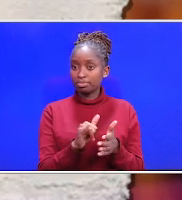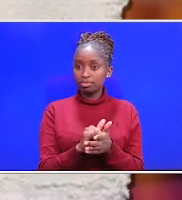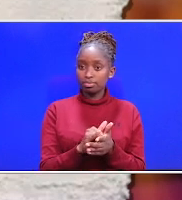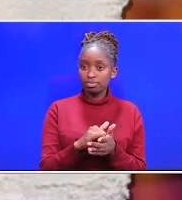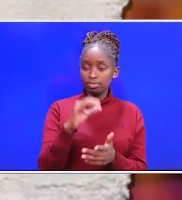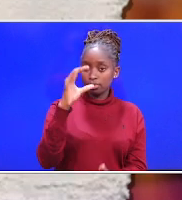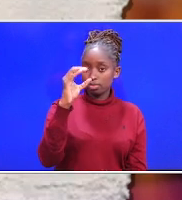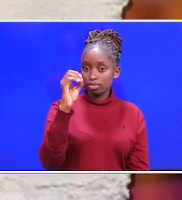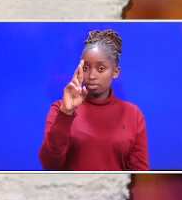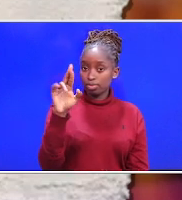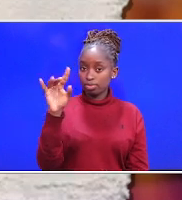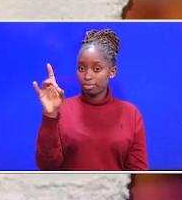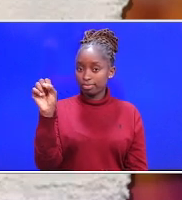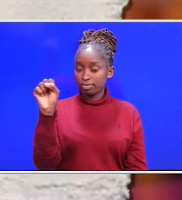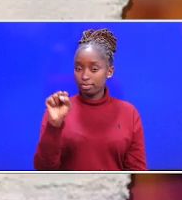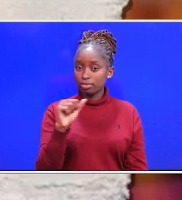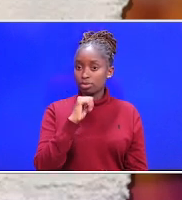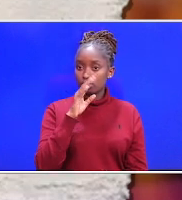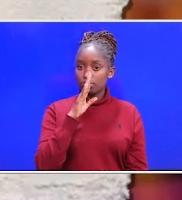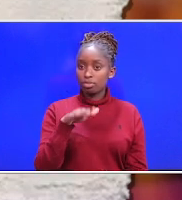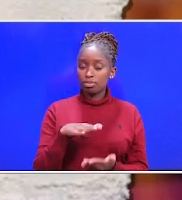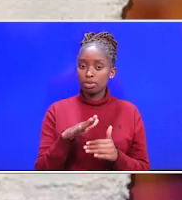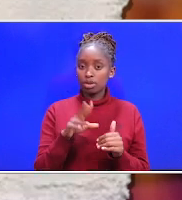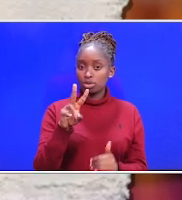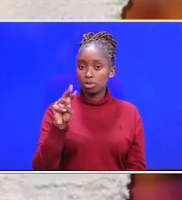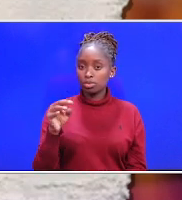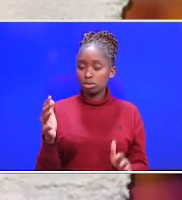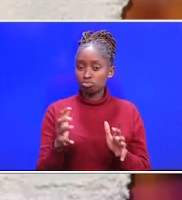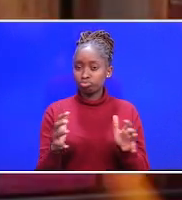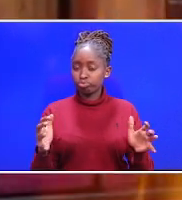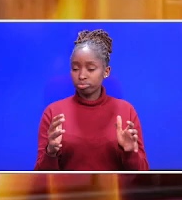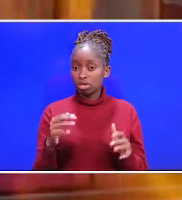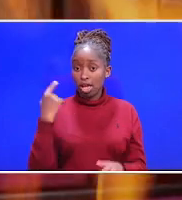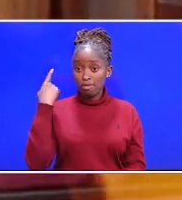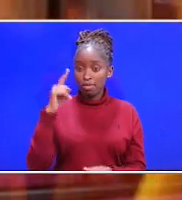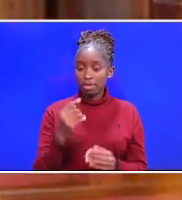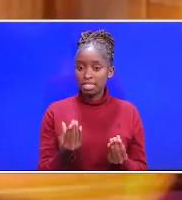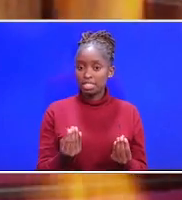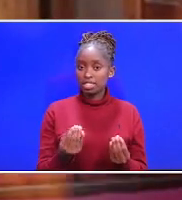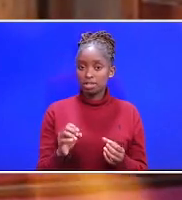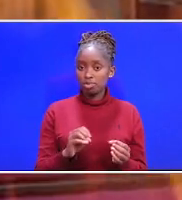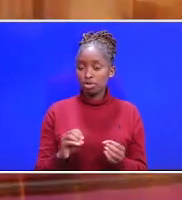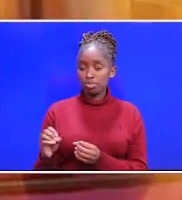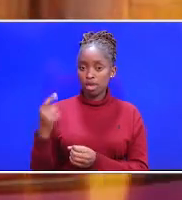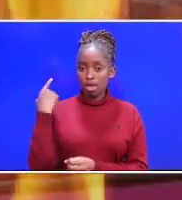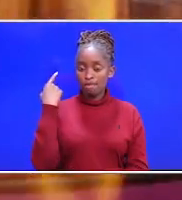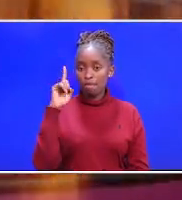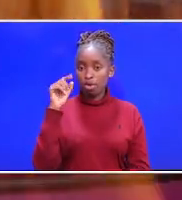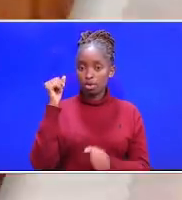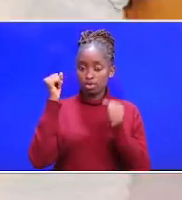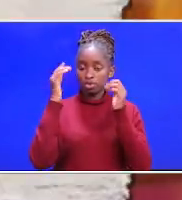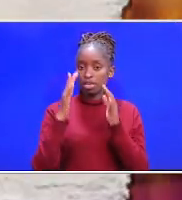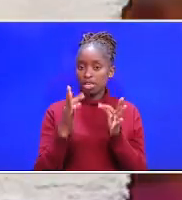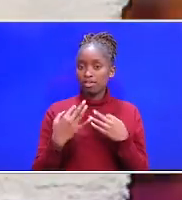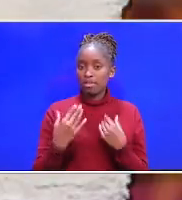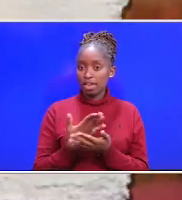being less than 2 meters wide to facilitate quick evacuation of in case there's